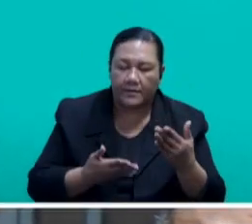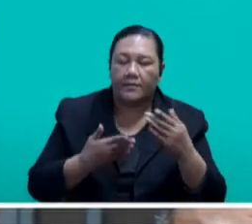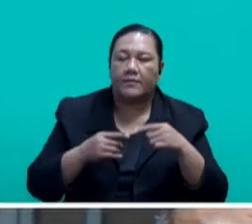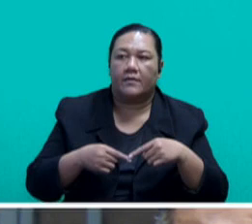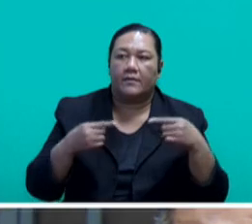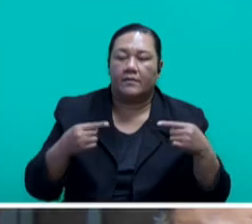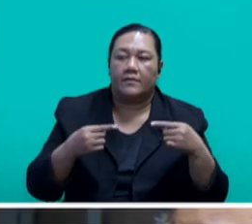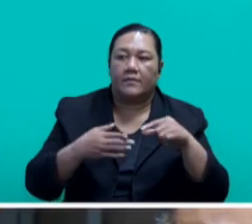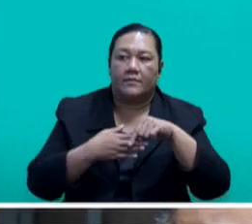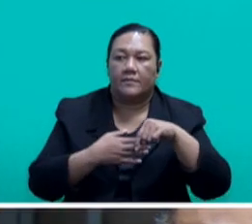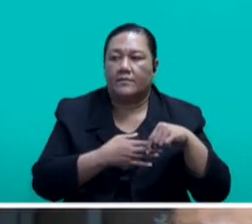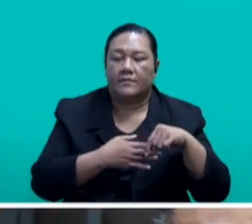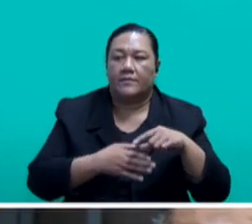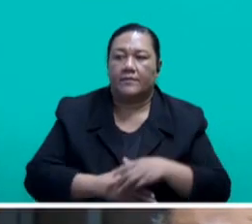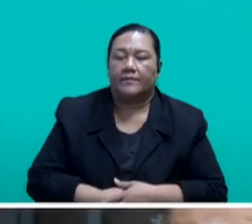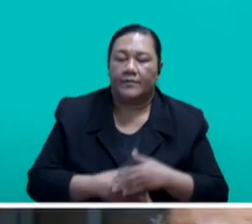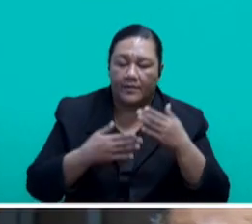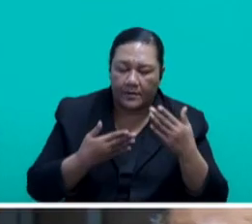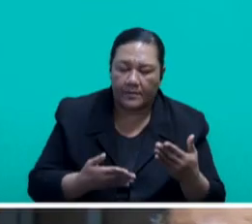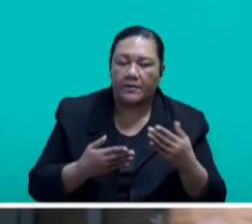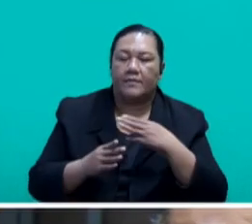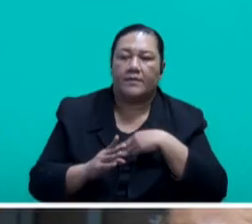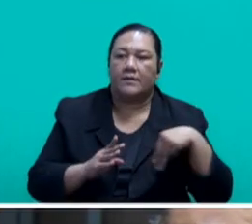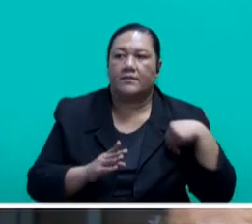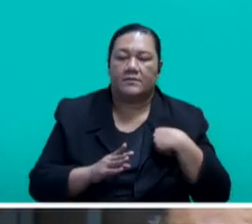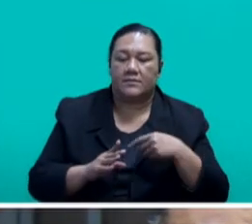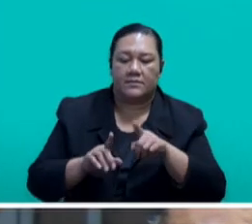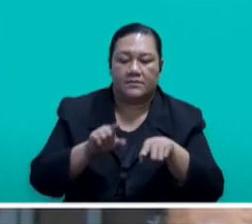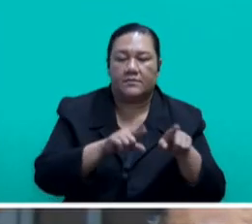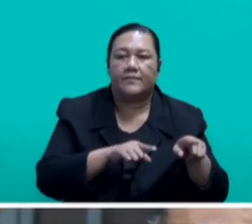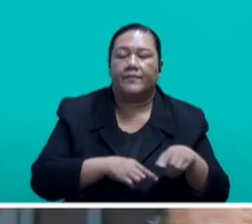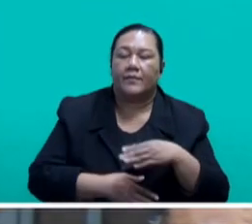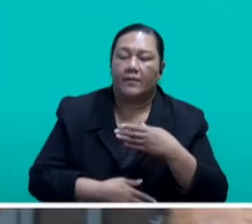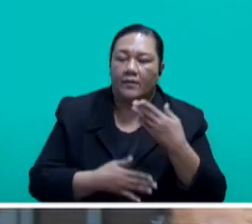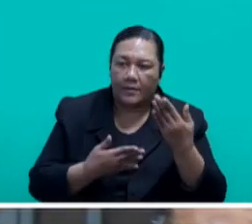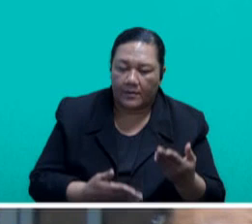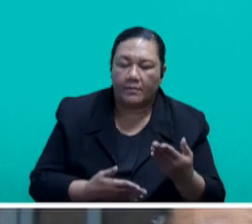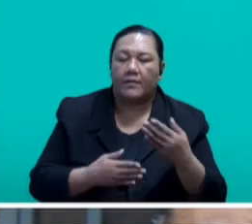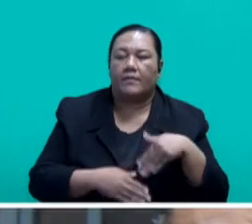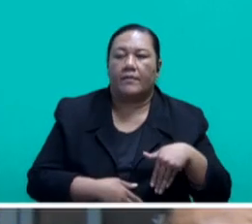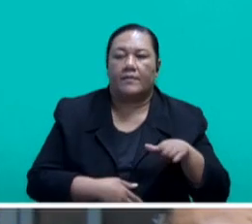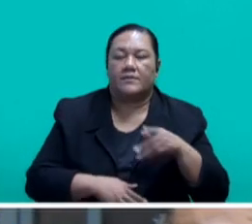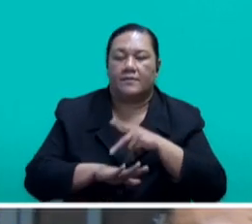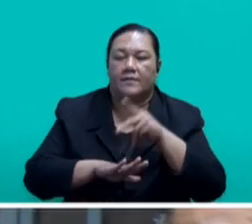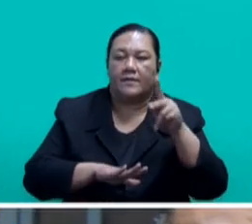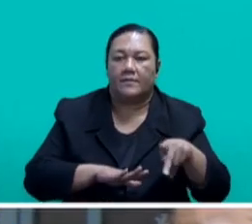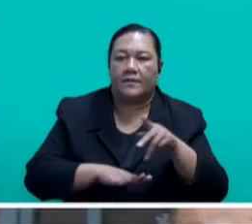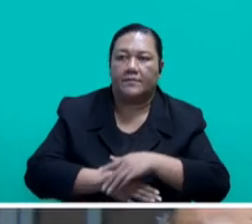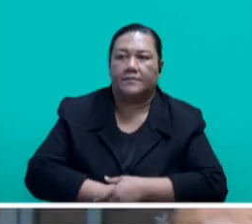Opposition, Honourable Ministers, Honourable Members of Parliament.